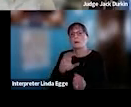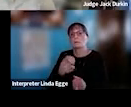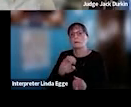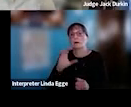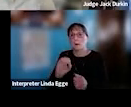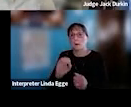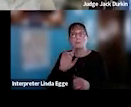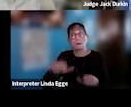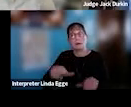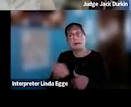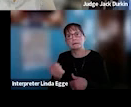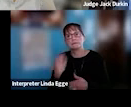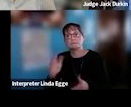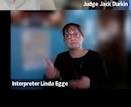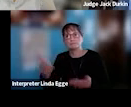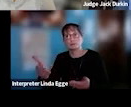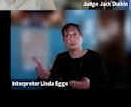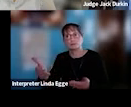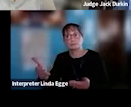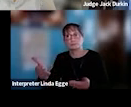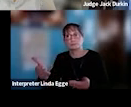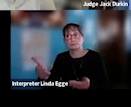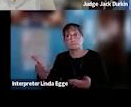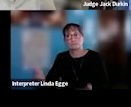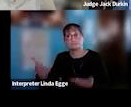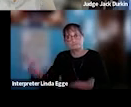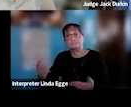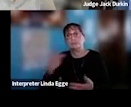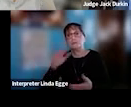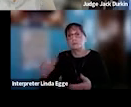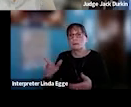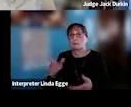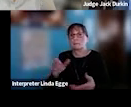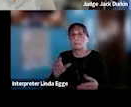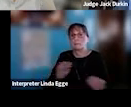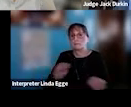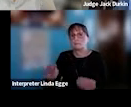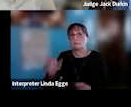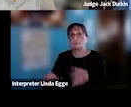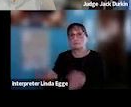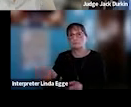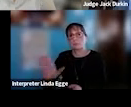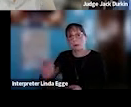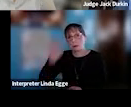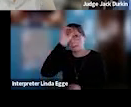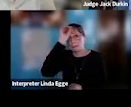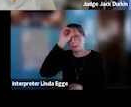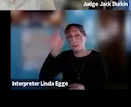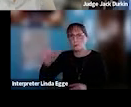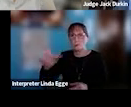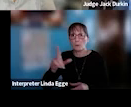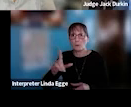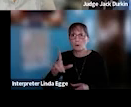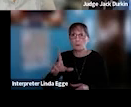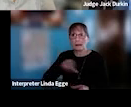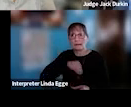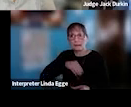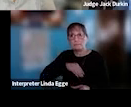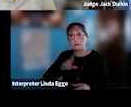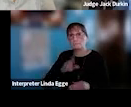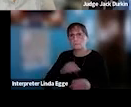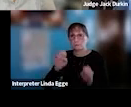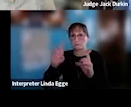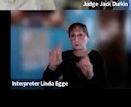would have in terms of helping move judges in their opinions or embracing educational programs like ECHO?